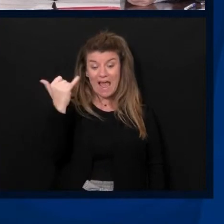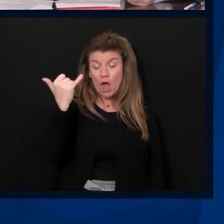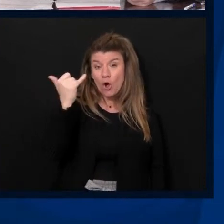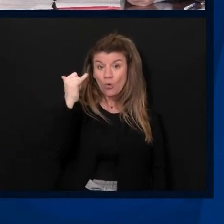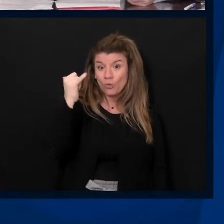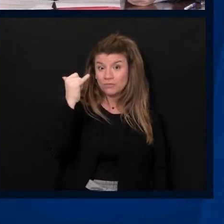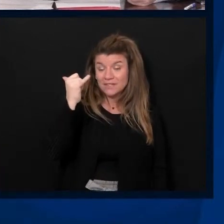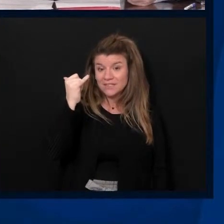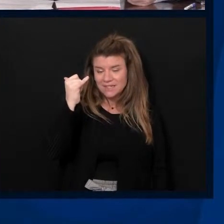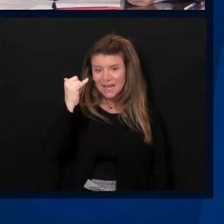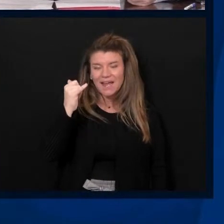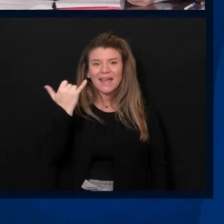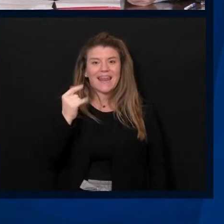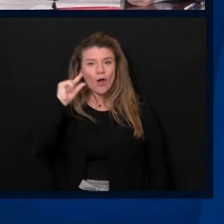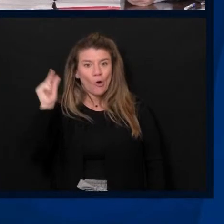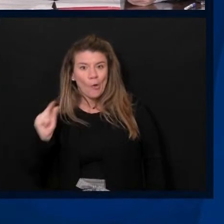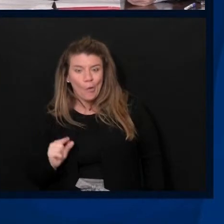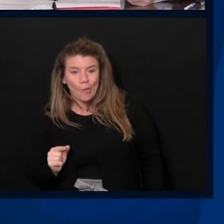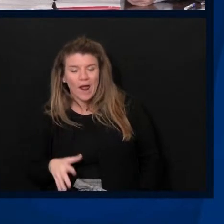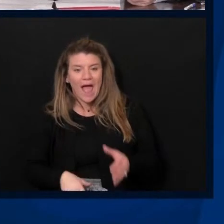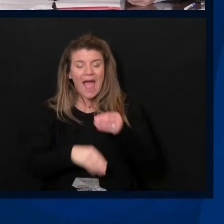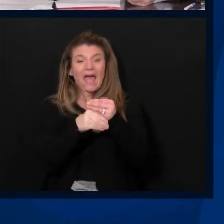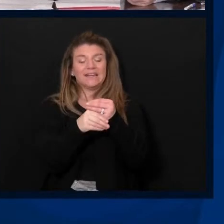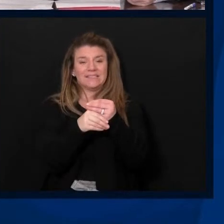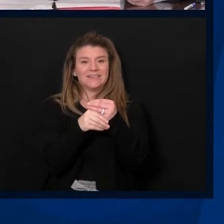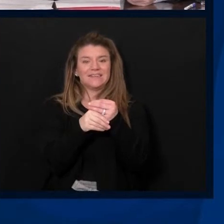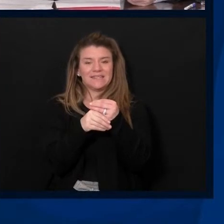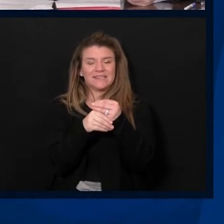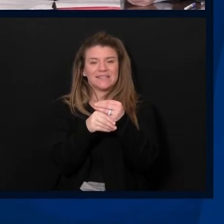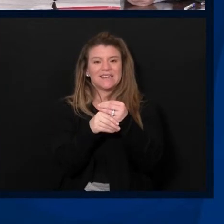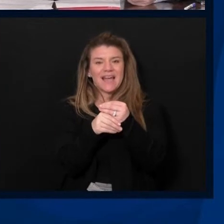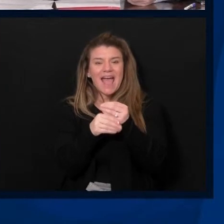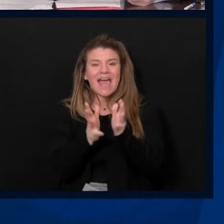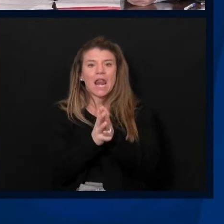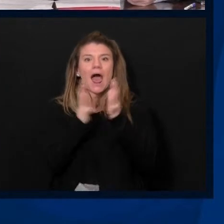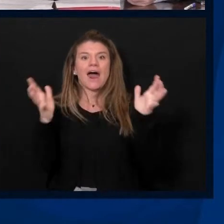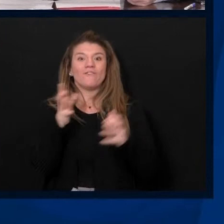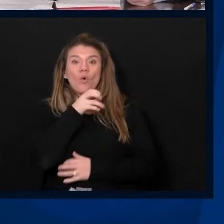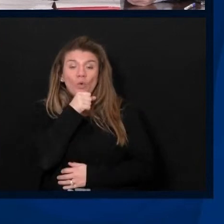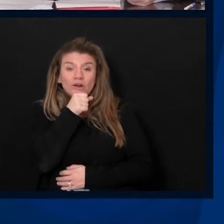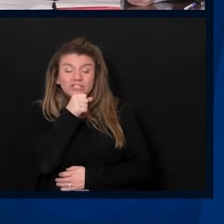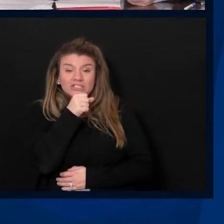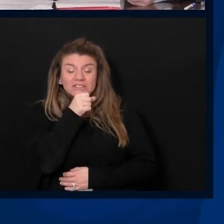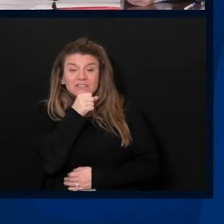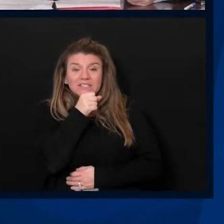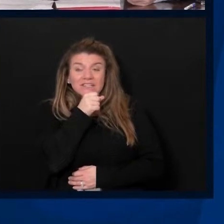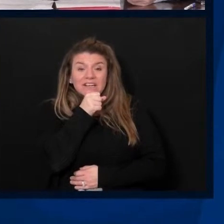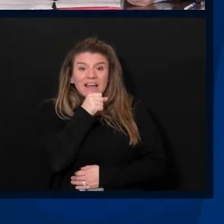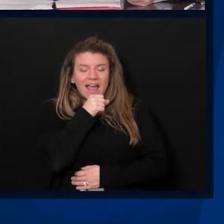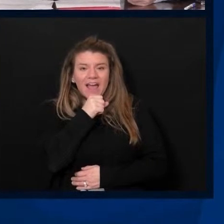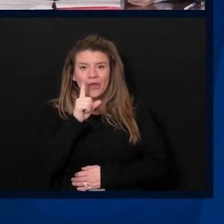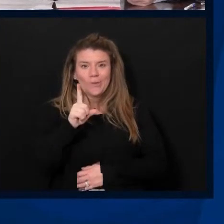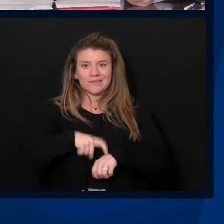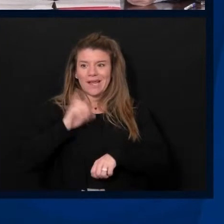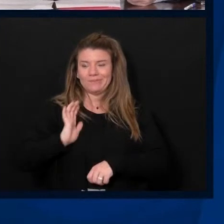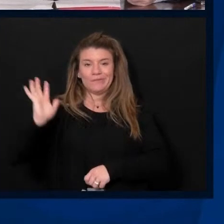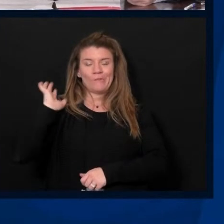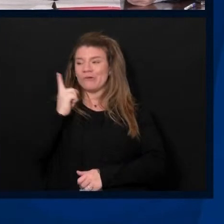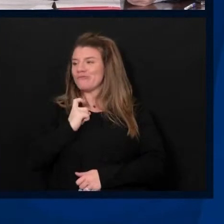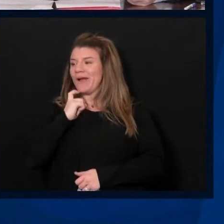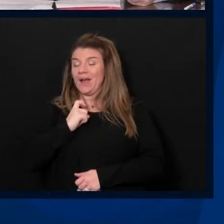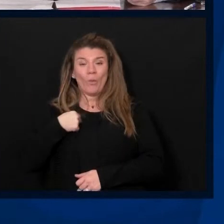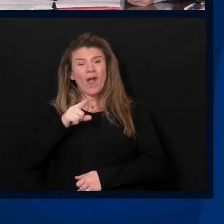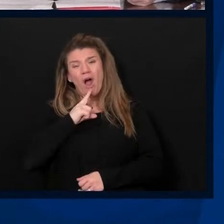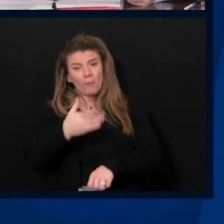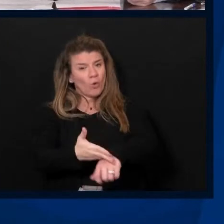only that, we got a bunch of gold. And not only that, we got a whole bunch of orange that were red before. So we're